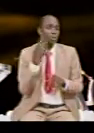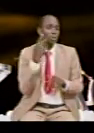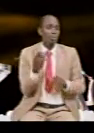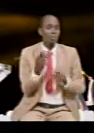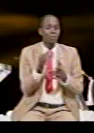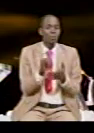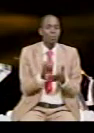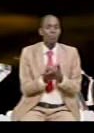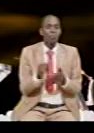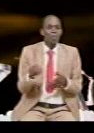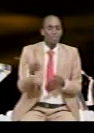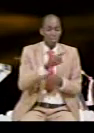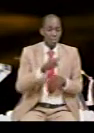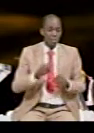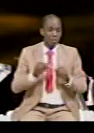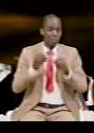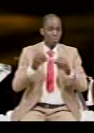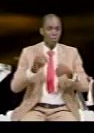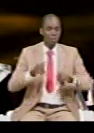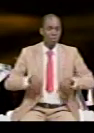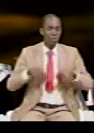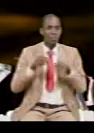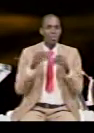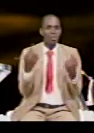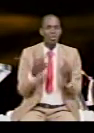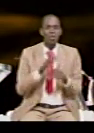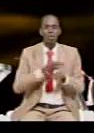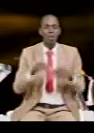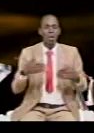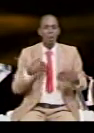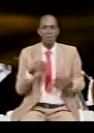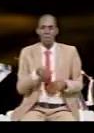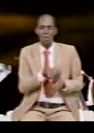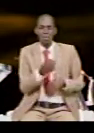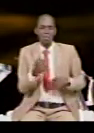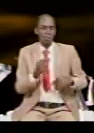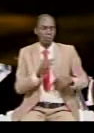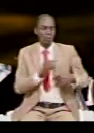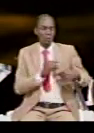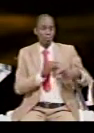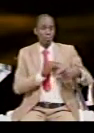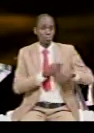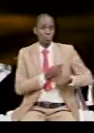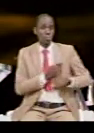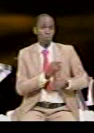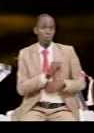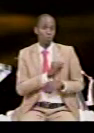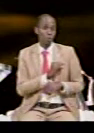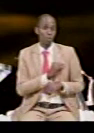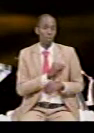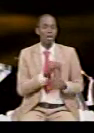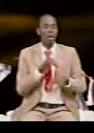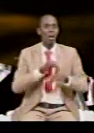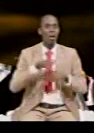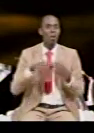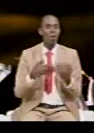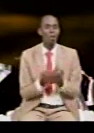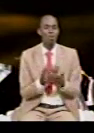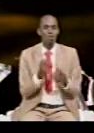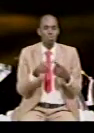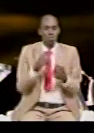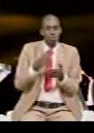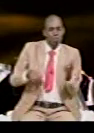they live in sin, and they don't have any guilty conscience at all that the life they are living